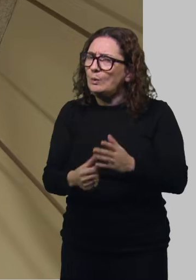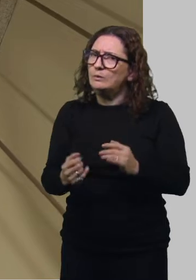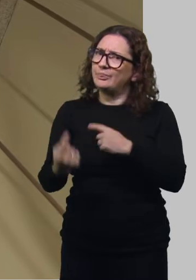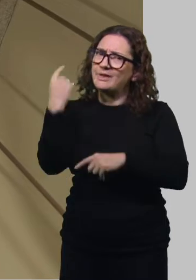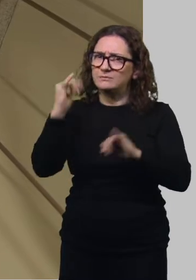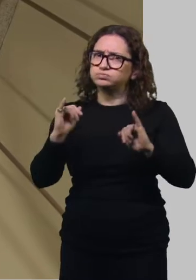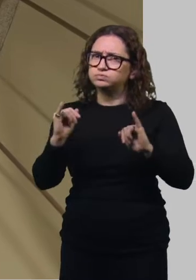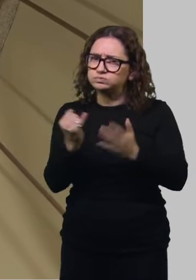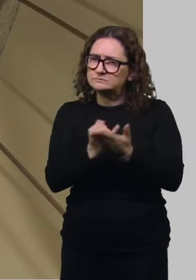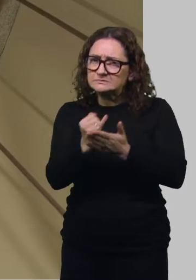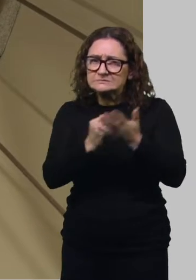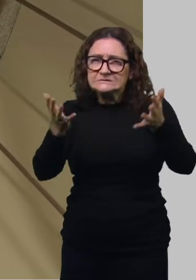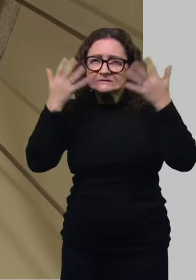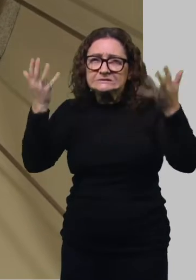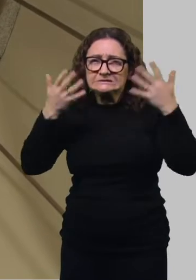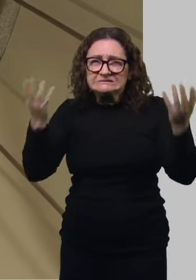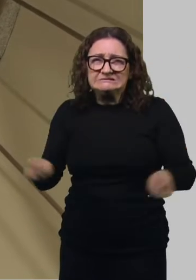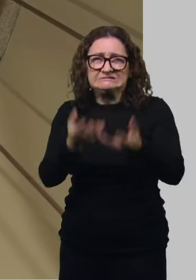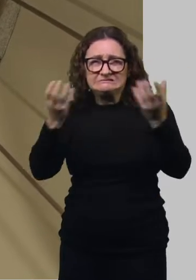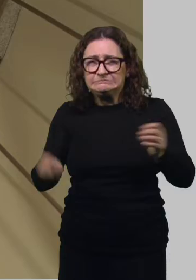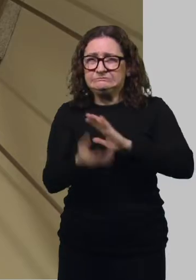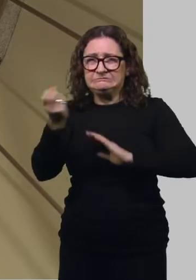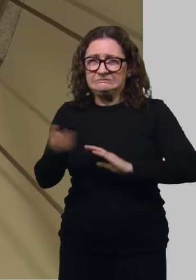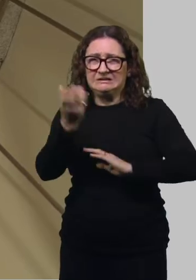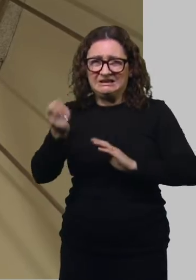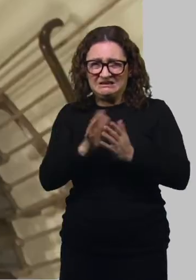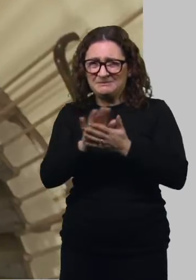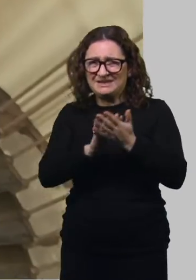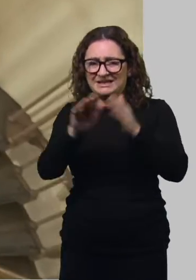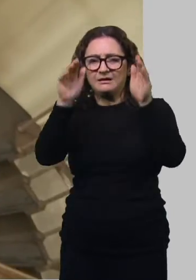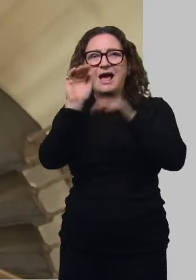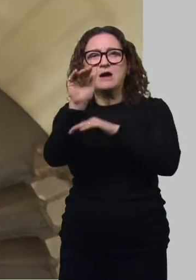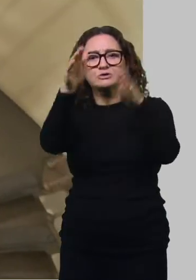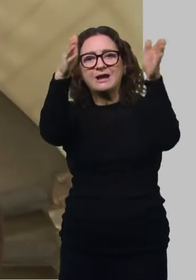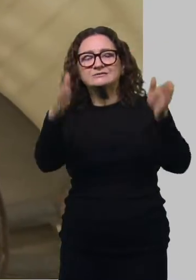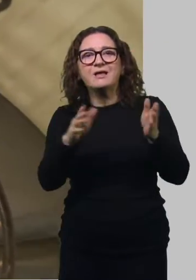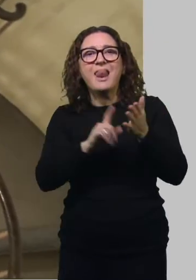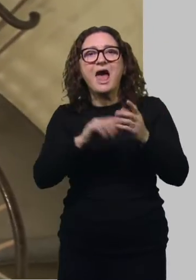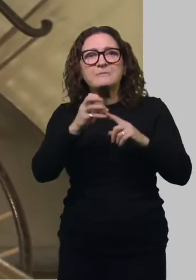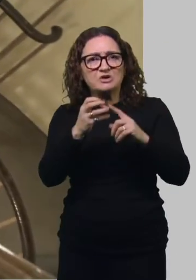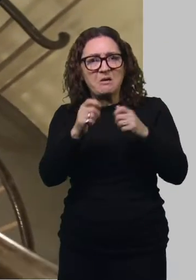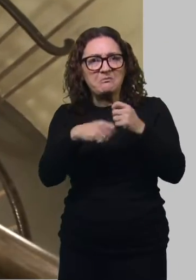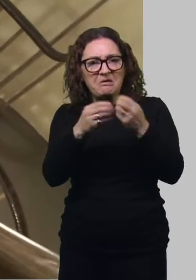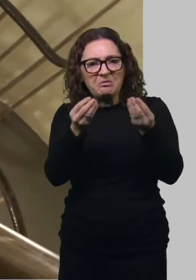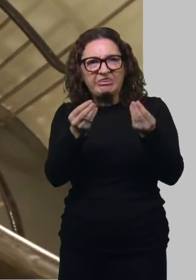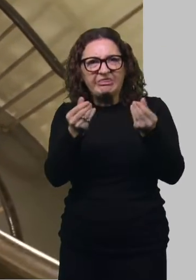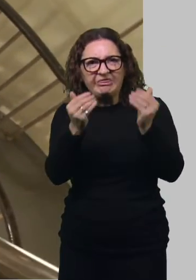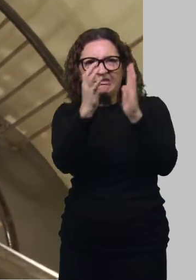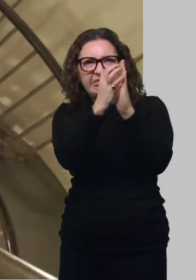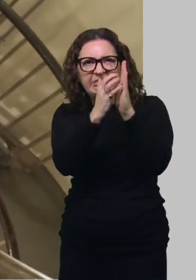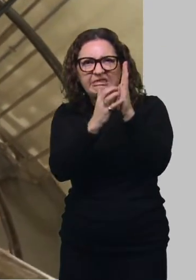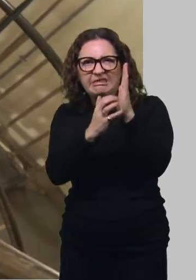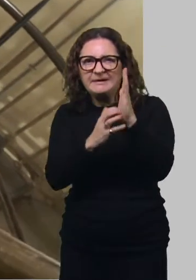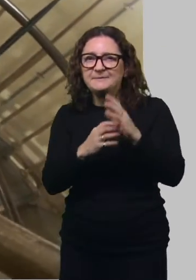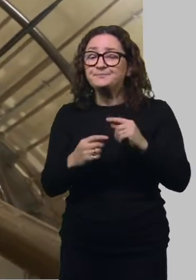during the Victorian era, caused the limestone exterior of the tower to deteriorate. After the Second World War, the House of Lords finally